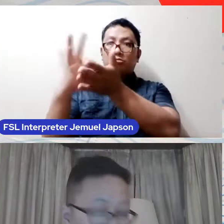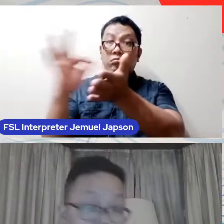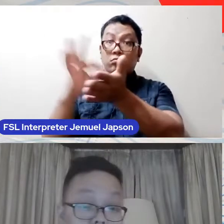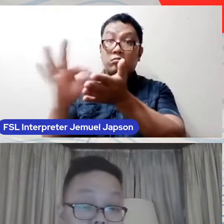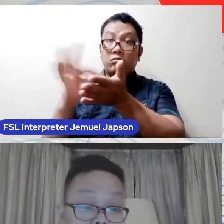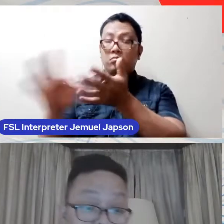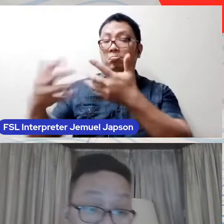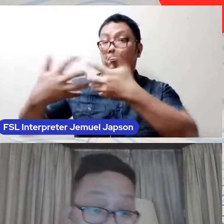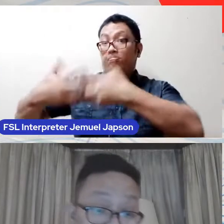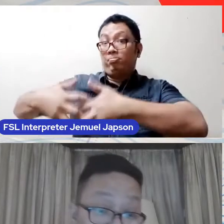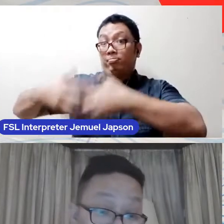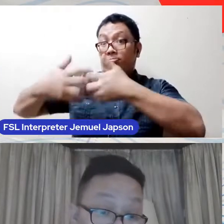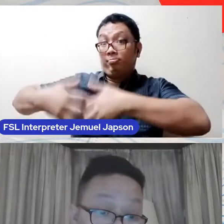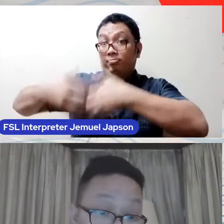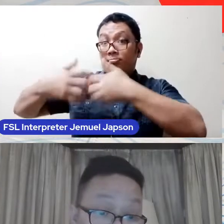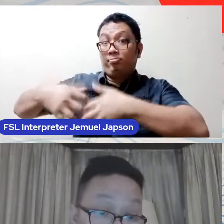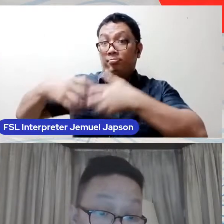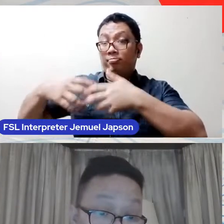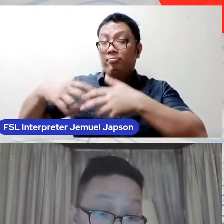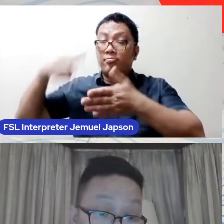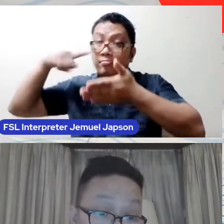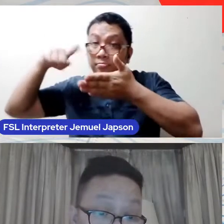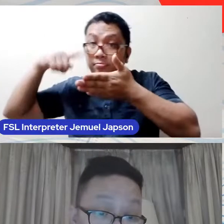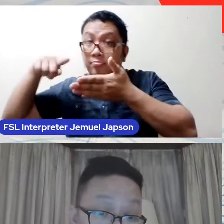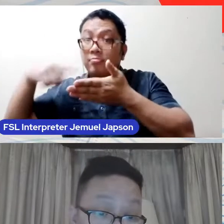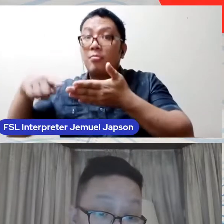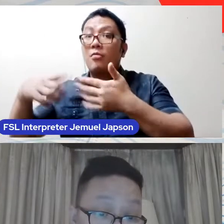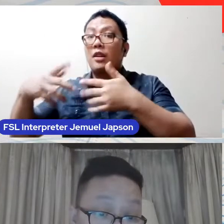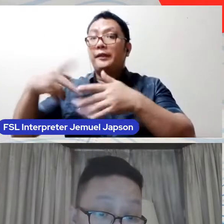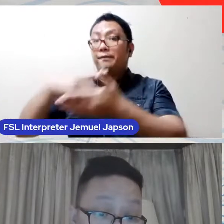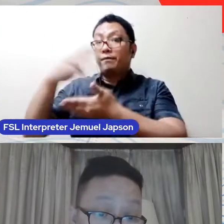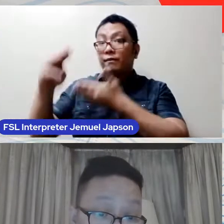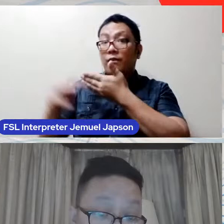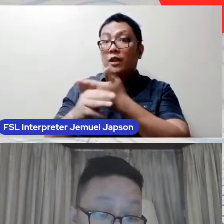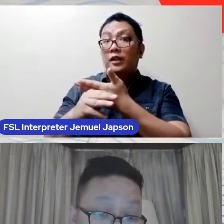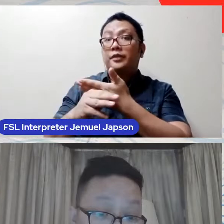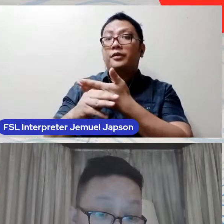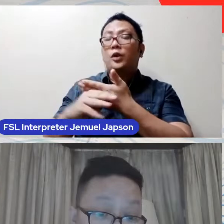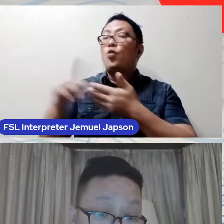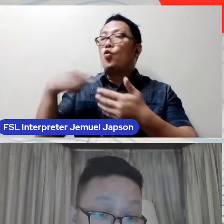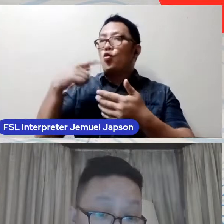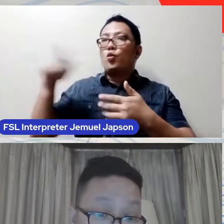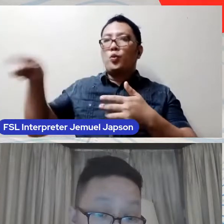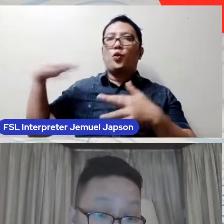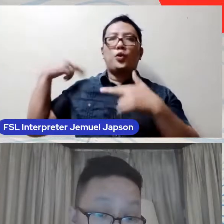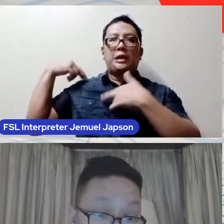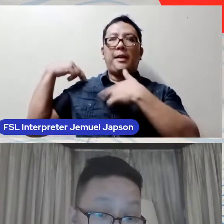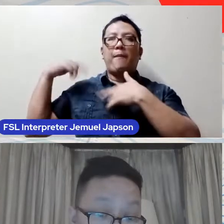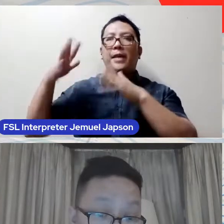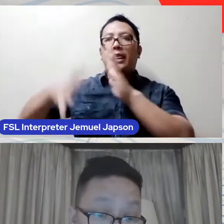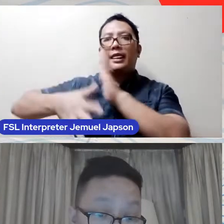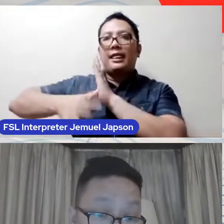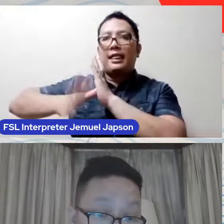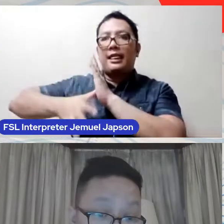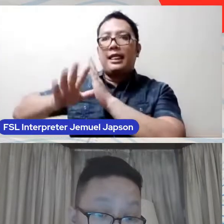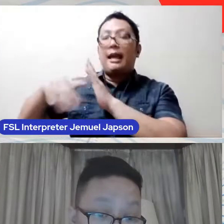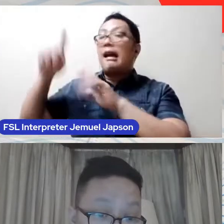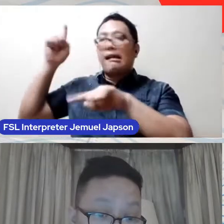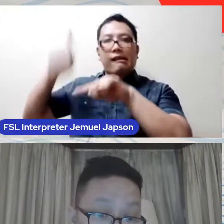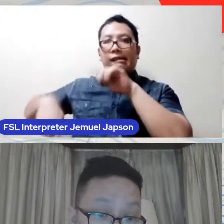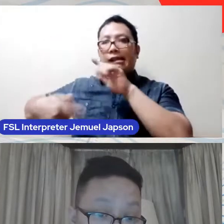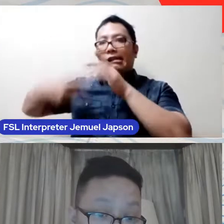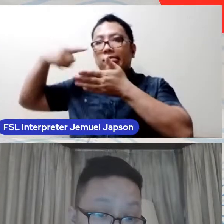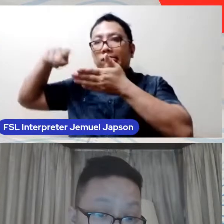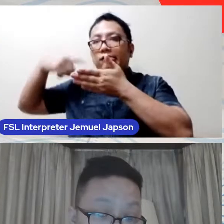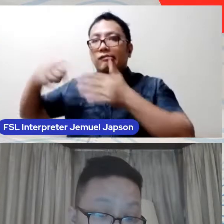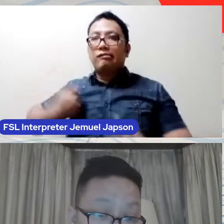makina na ang nagme-maintain at nag-program ay syempre po ang COMELEC. So syempre hindi po nila pwedeng i-audit ang kanilang mga sarili kaya